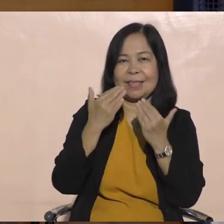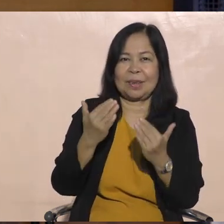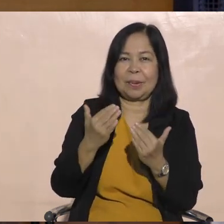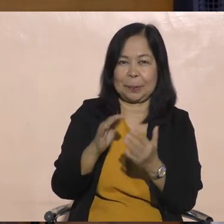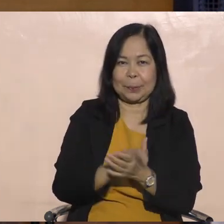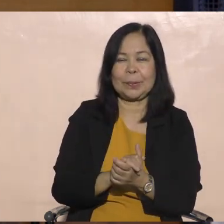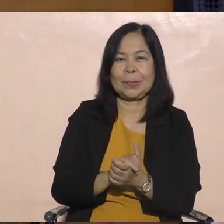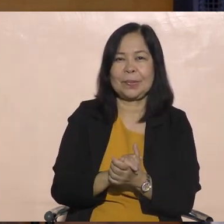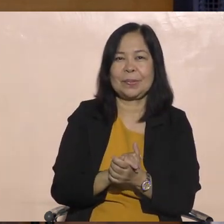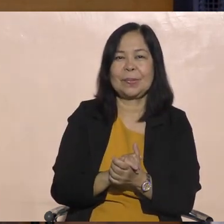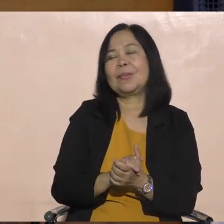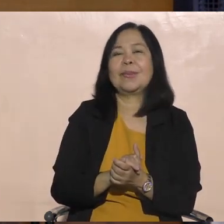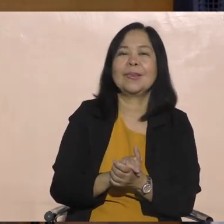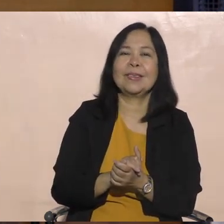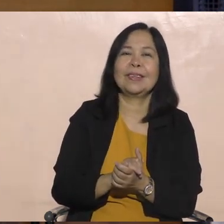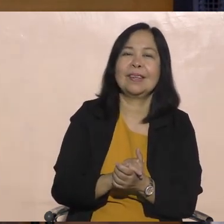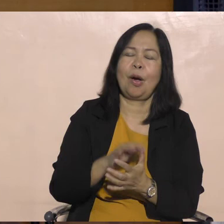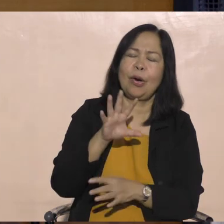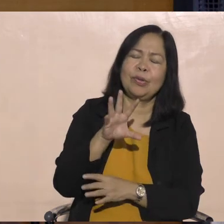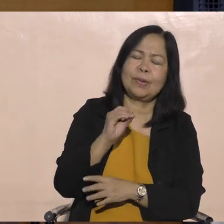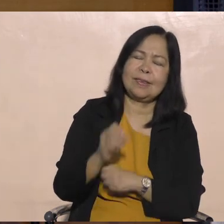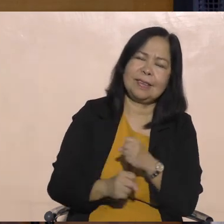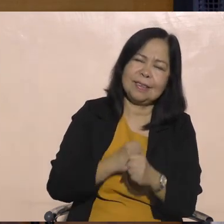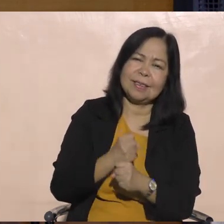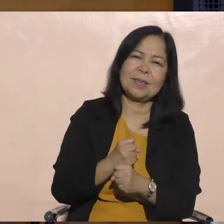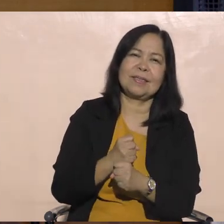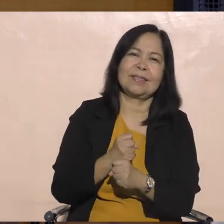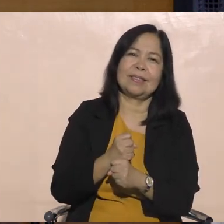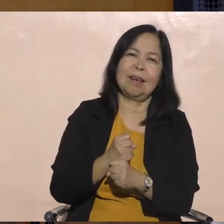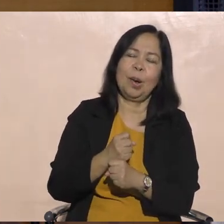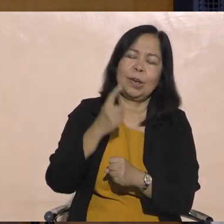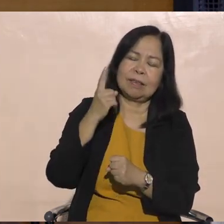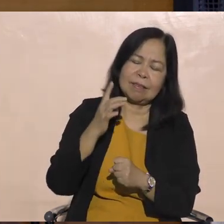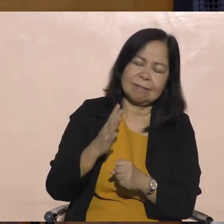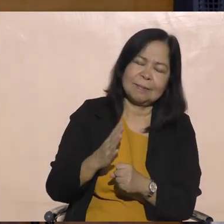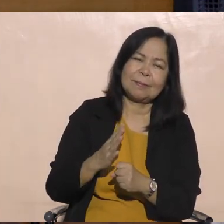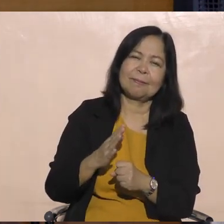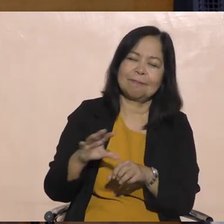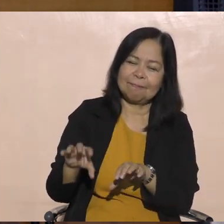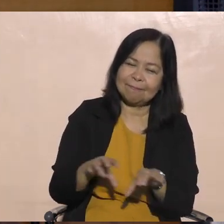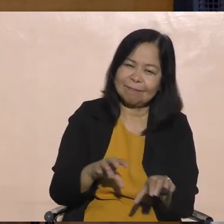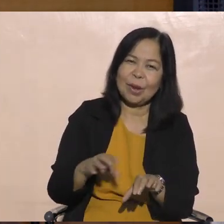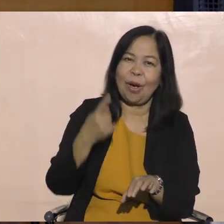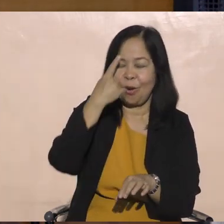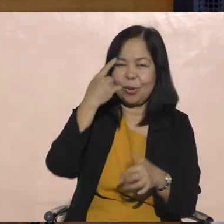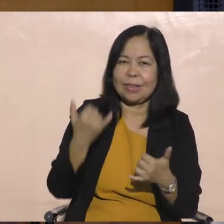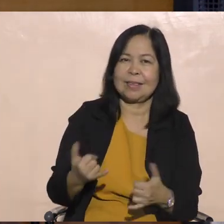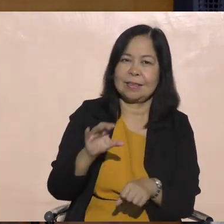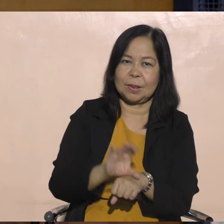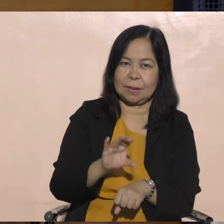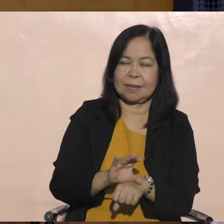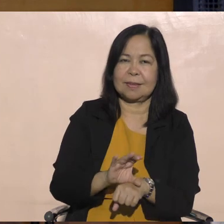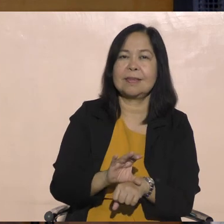and Thanksgiving celebration sa 50 kakatuigan nga mahimayaong buhat sa Dios